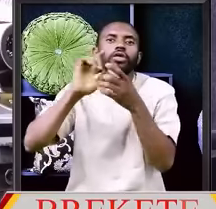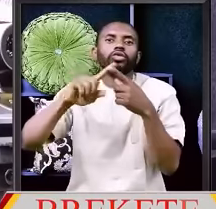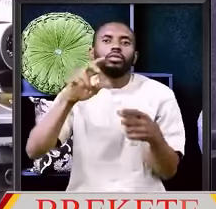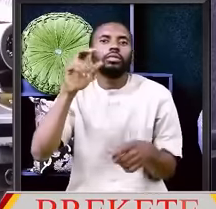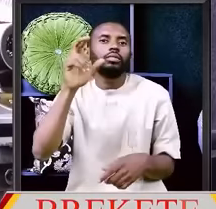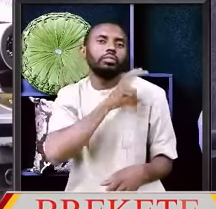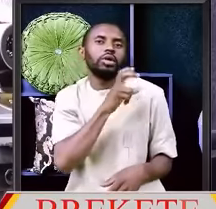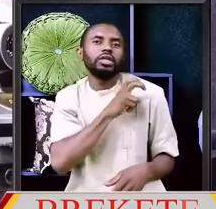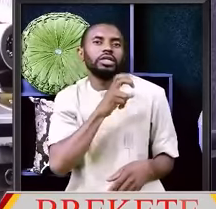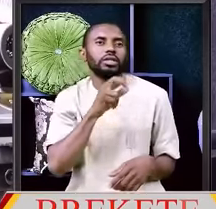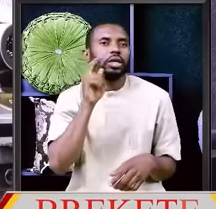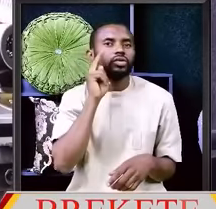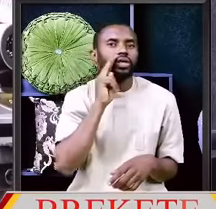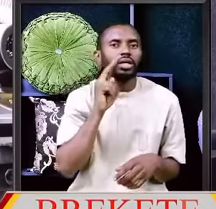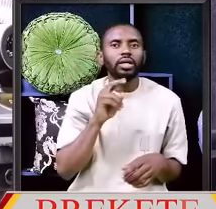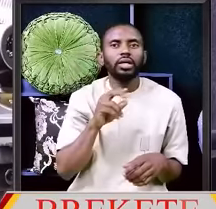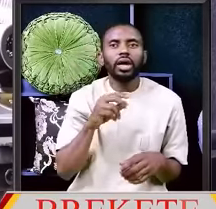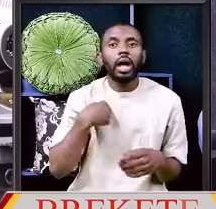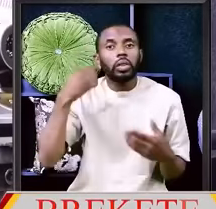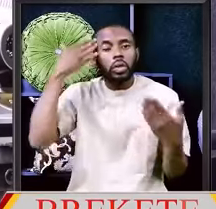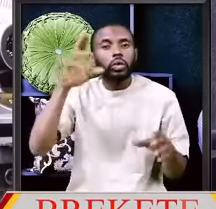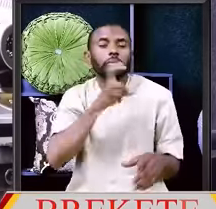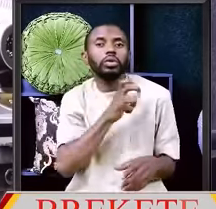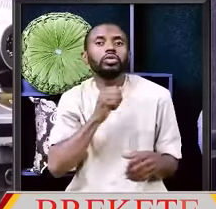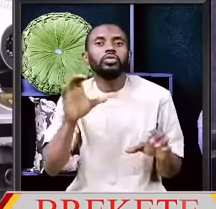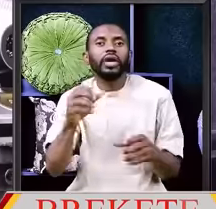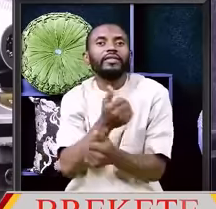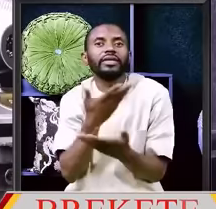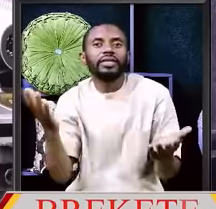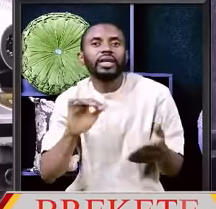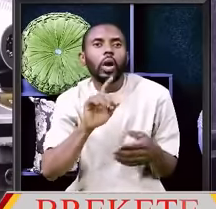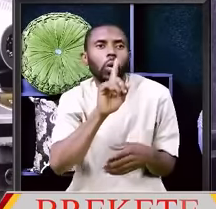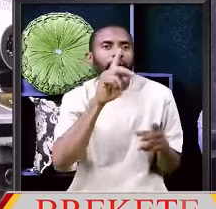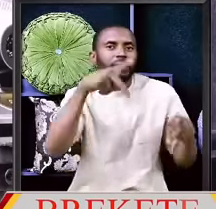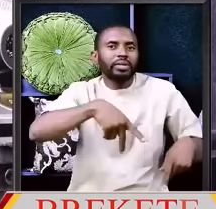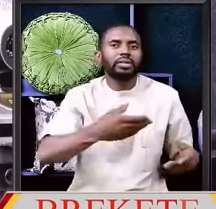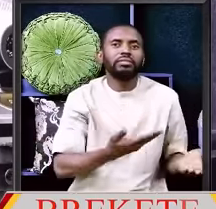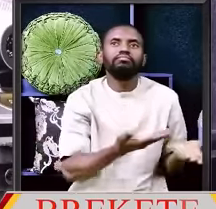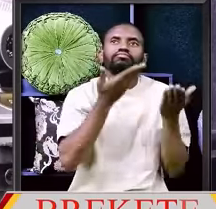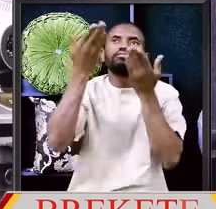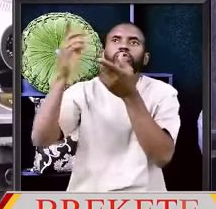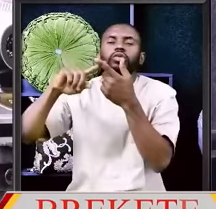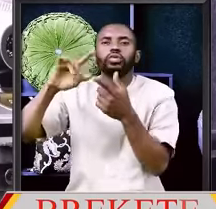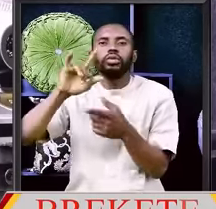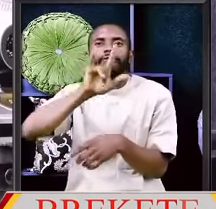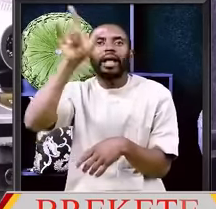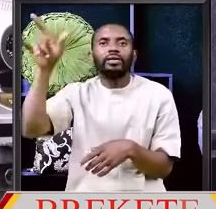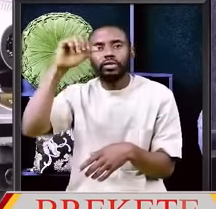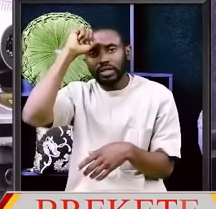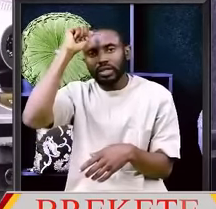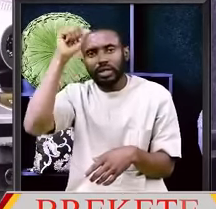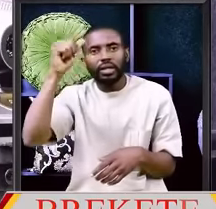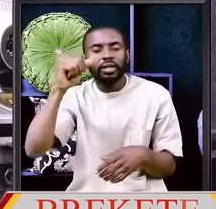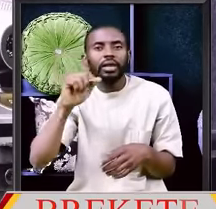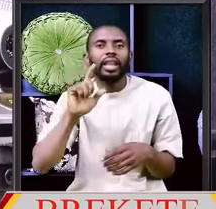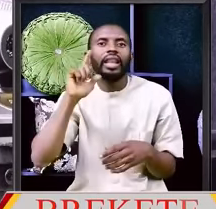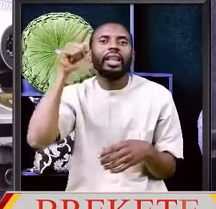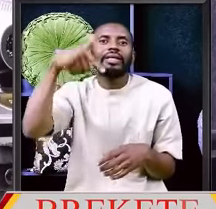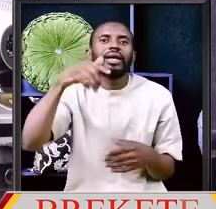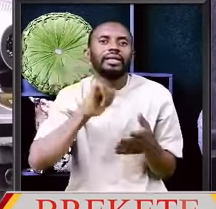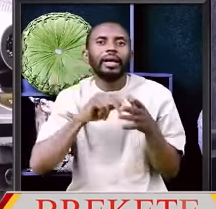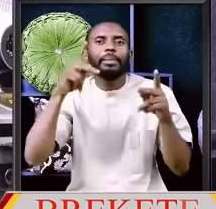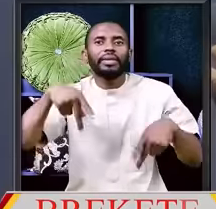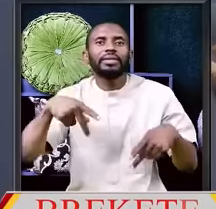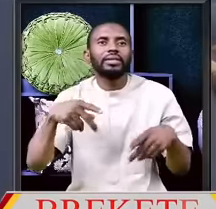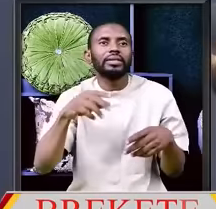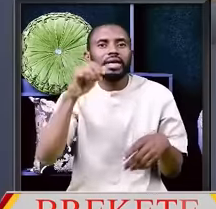Now one individual take him upon himself, carry him go. Then later we hear say the individual come, you know they even answer call again like